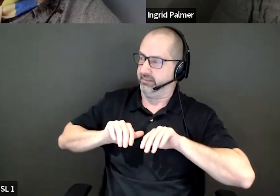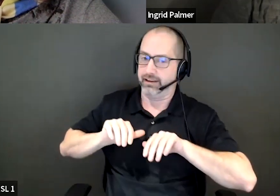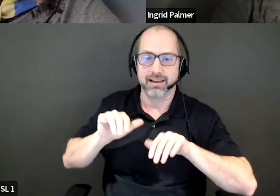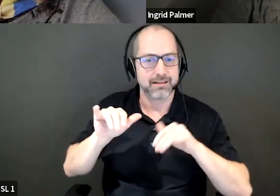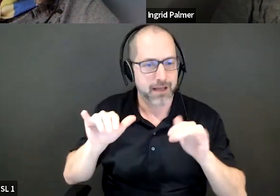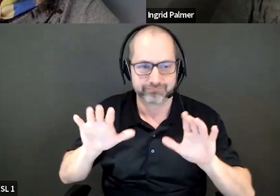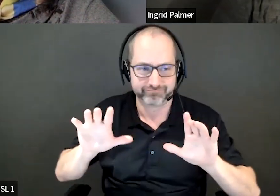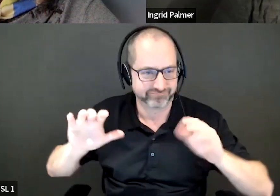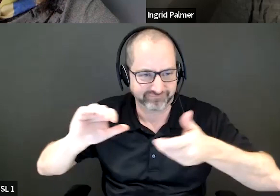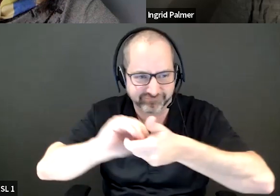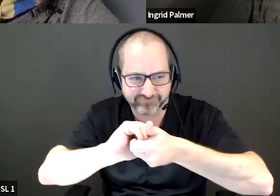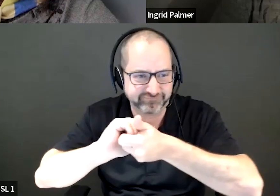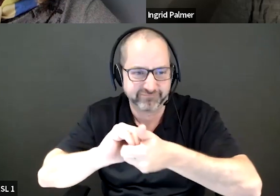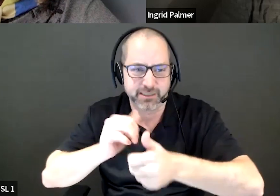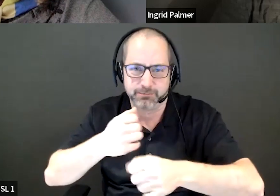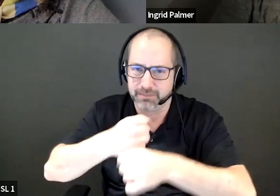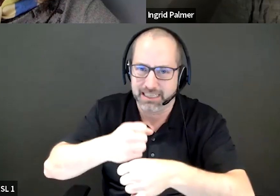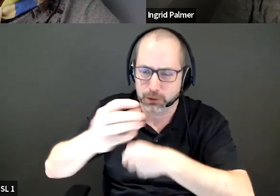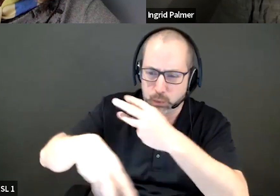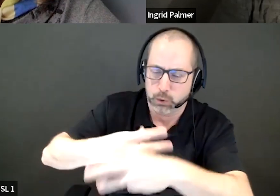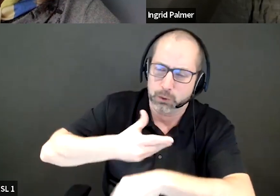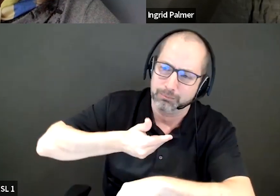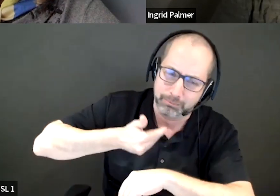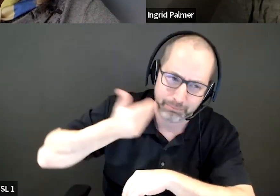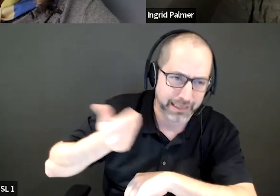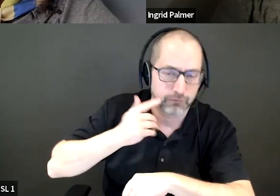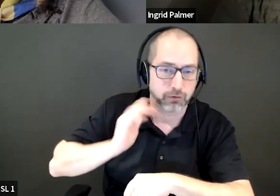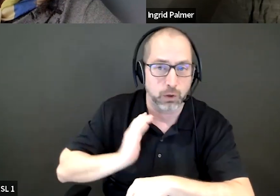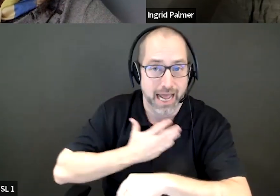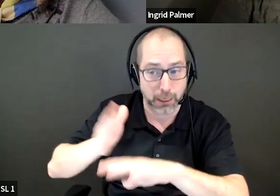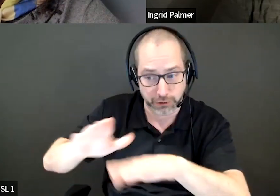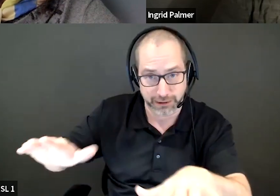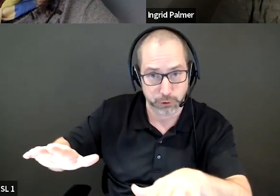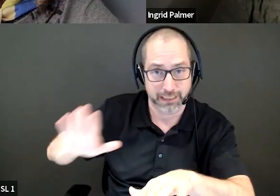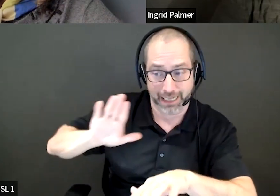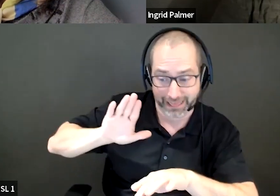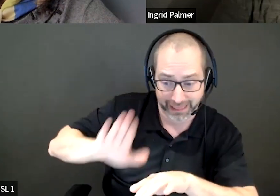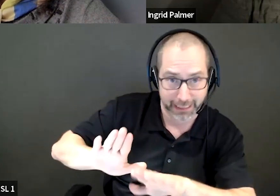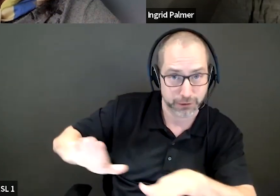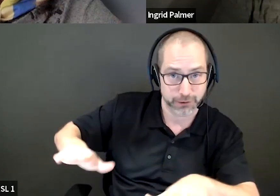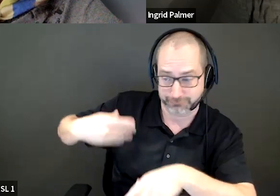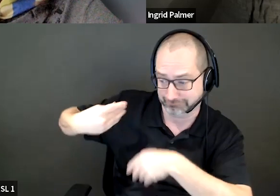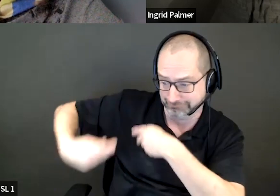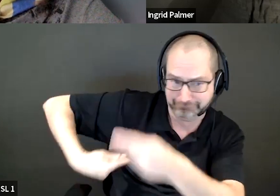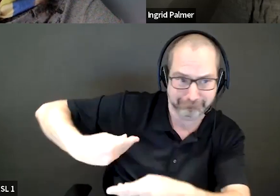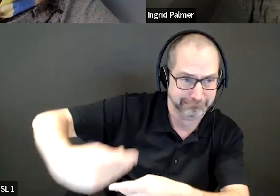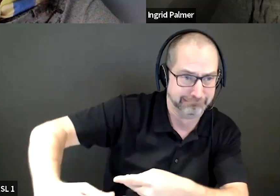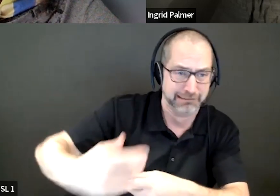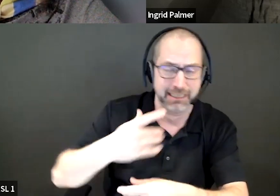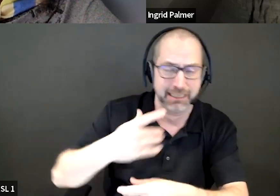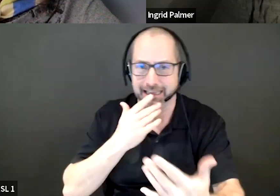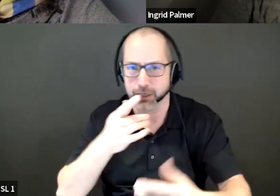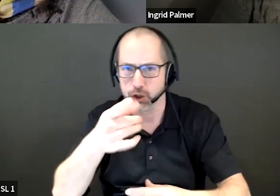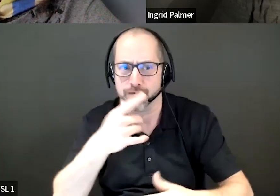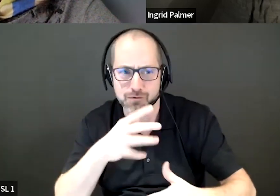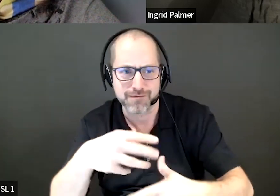our children's children. And I thank everyone who is participating in this very important work. The overall